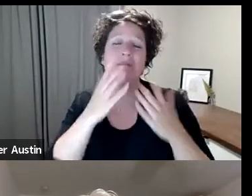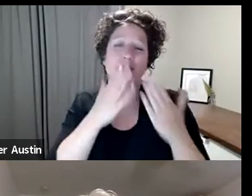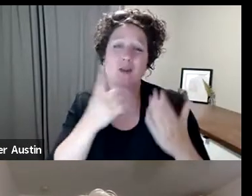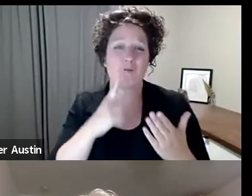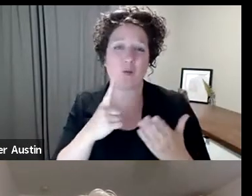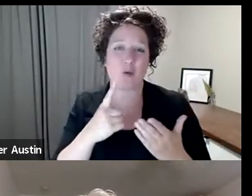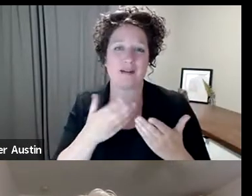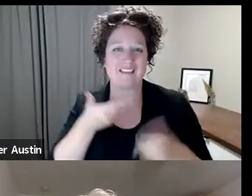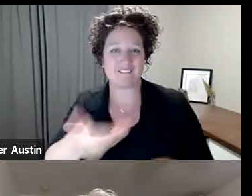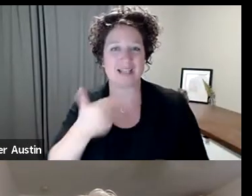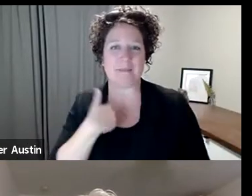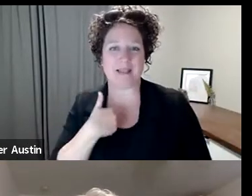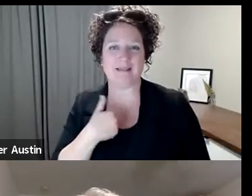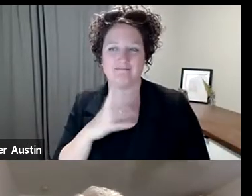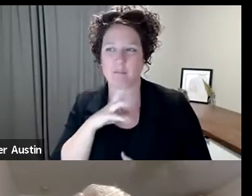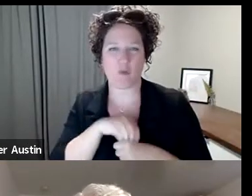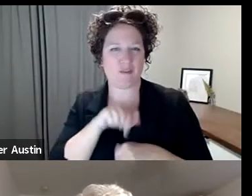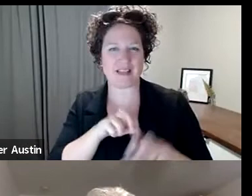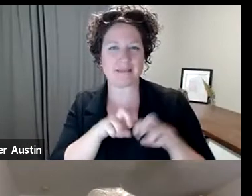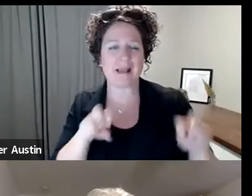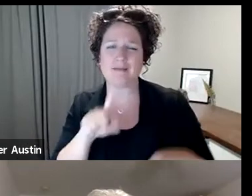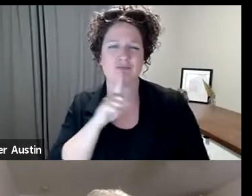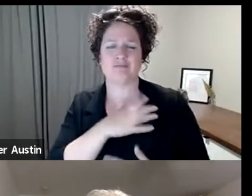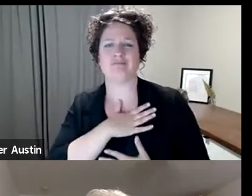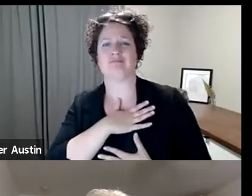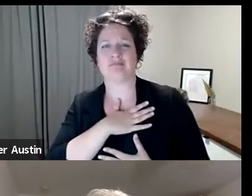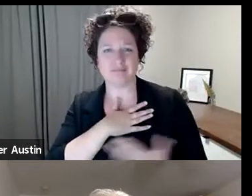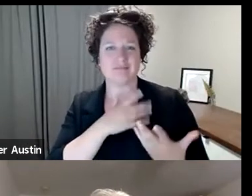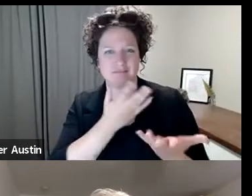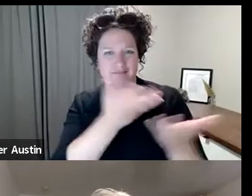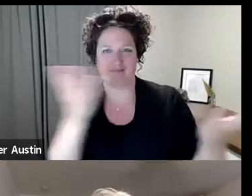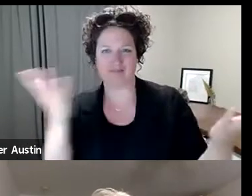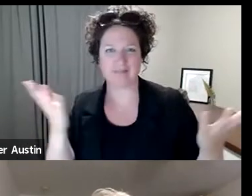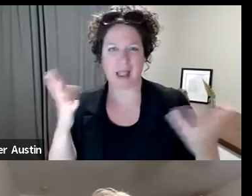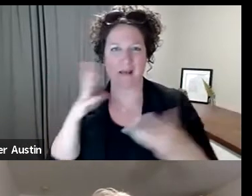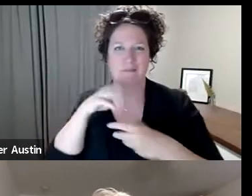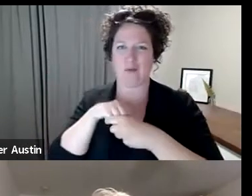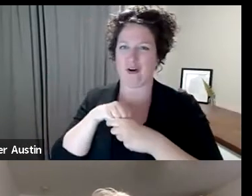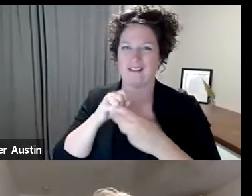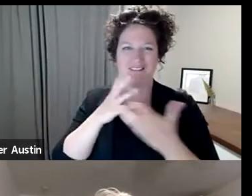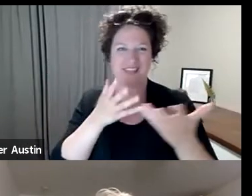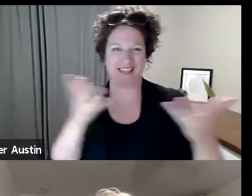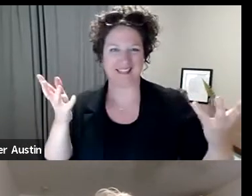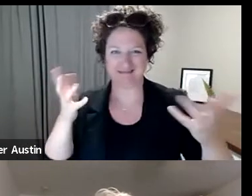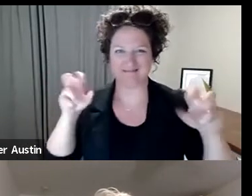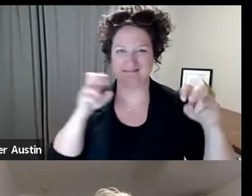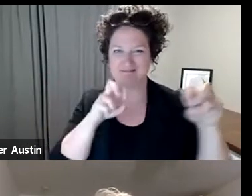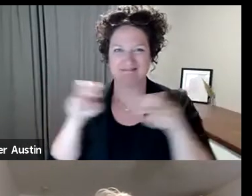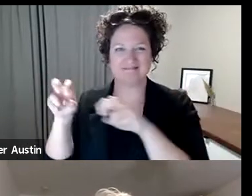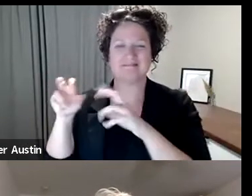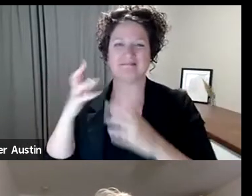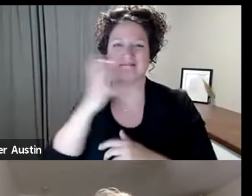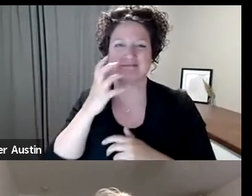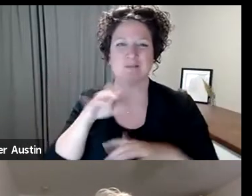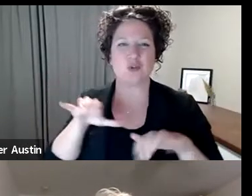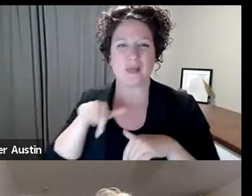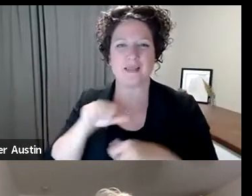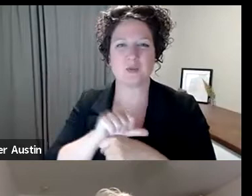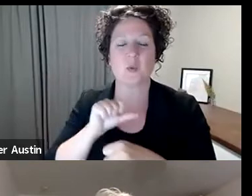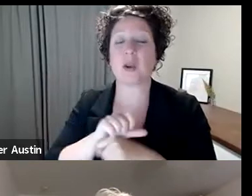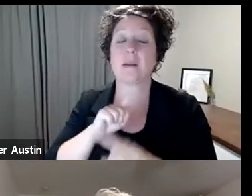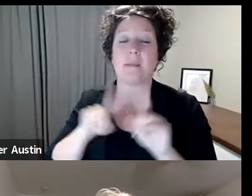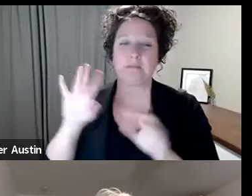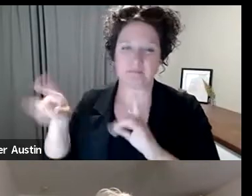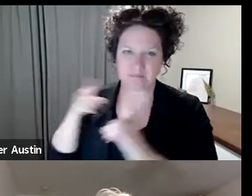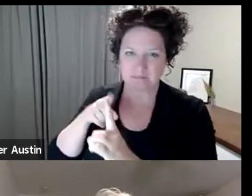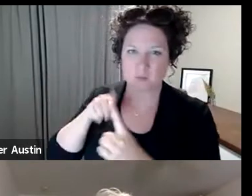here as a part of this panel. I'm honored to be amongst such accomplished and remarkable panelists doing this kind of work. But to get to